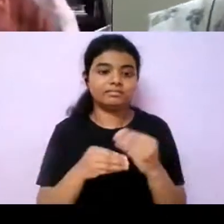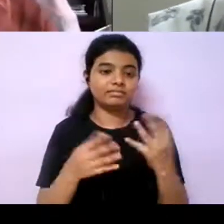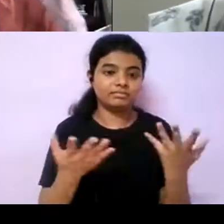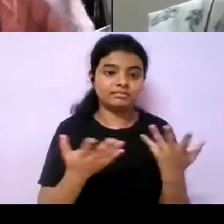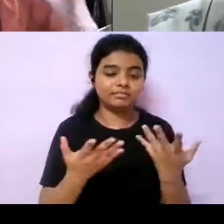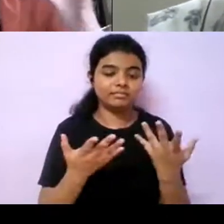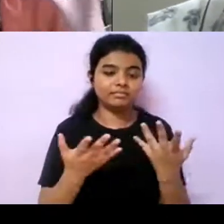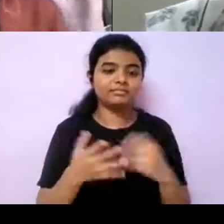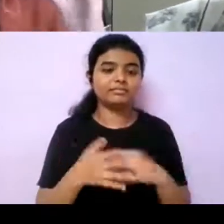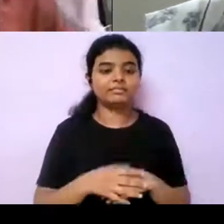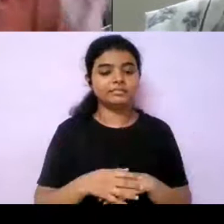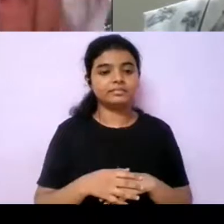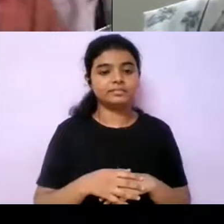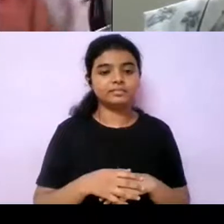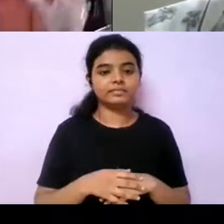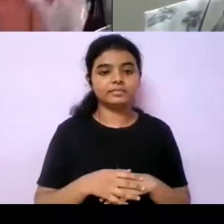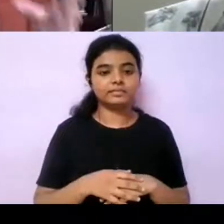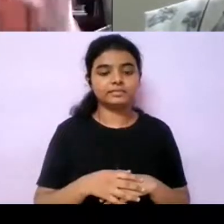that.